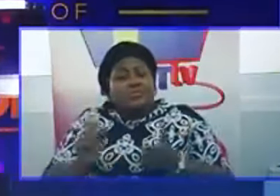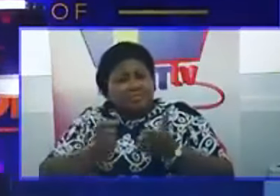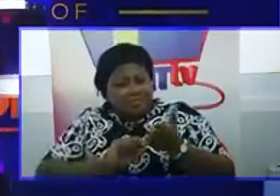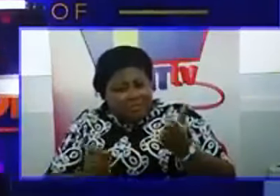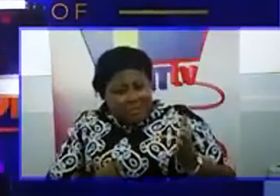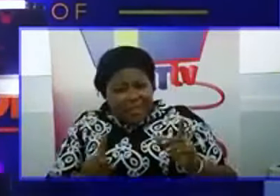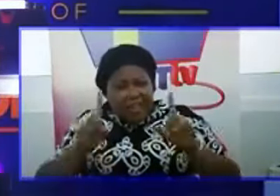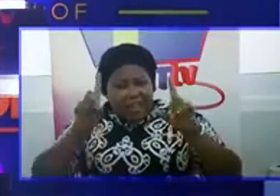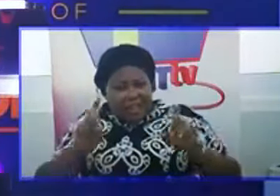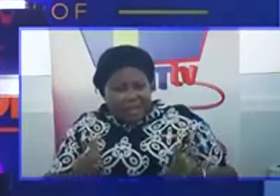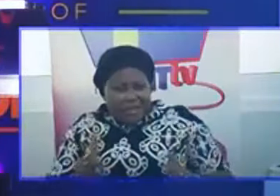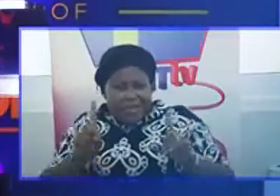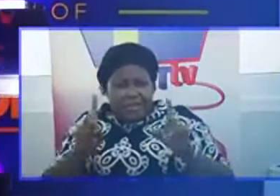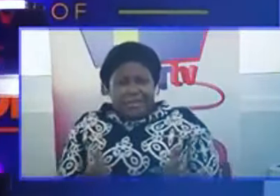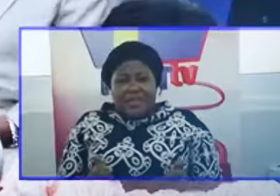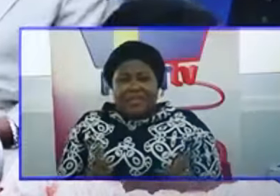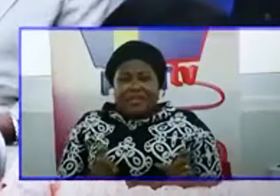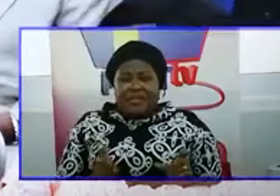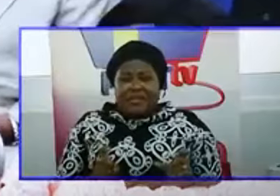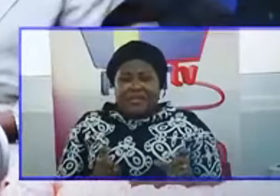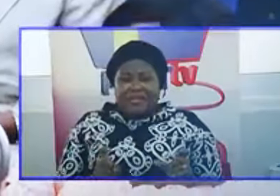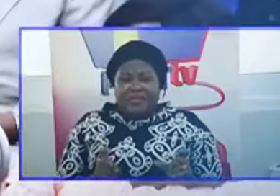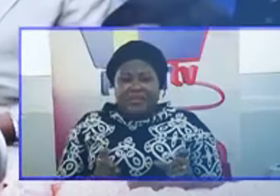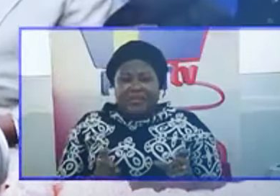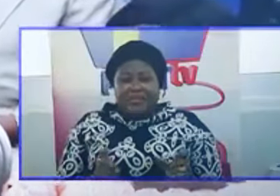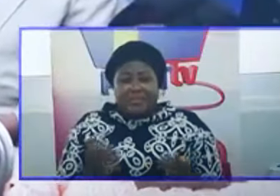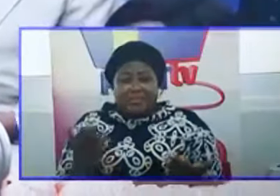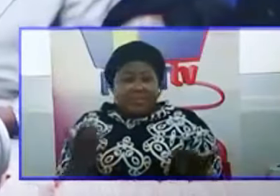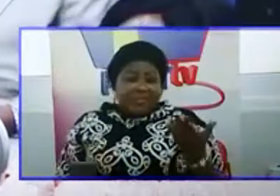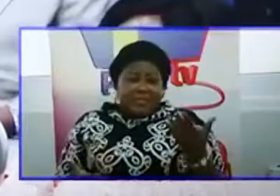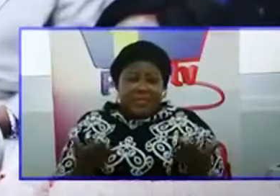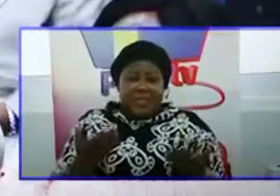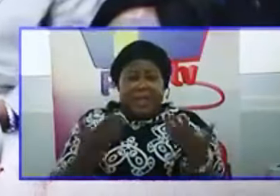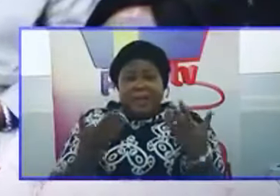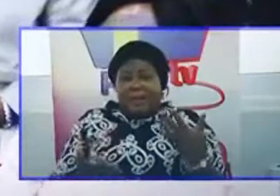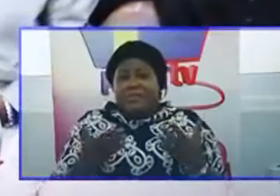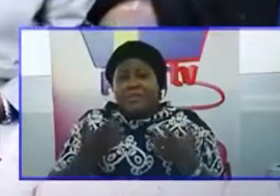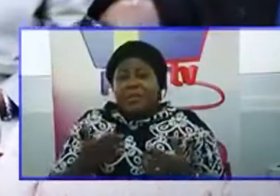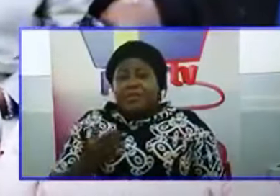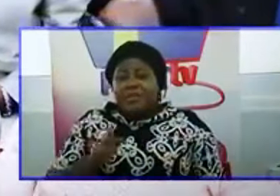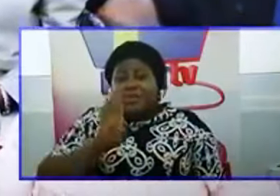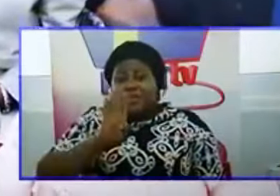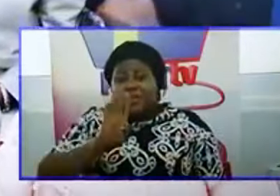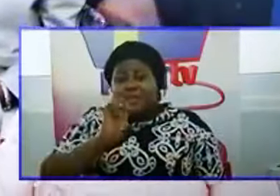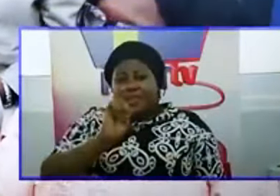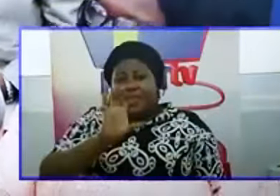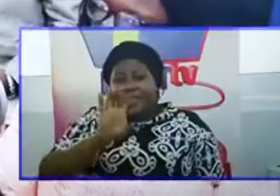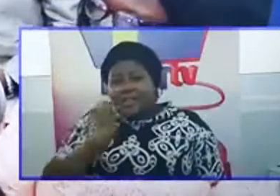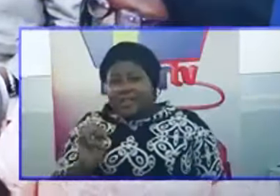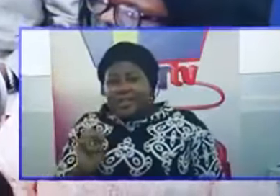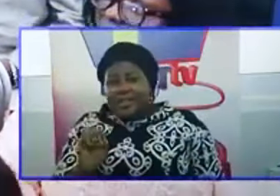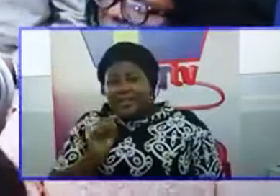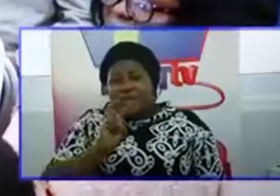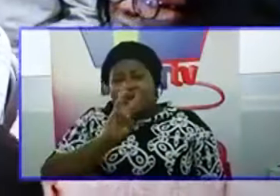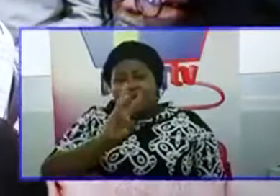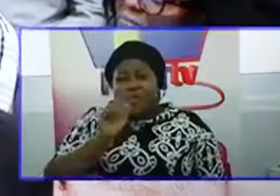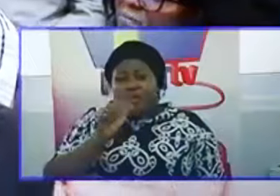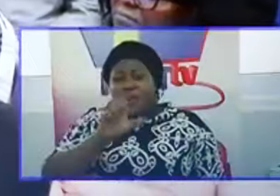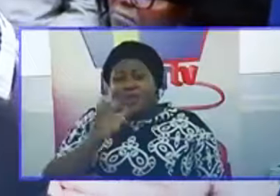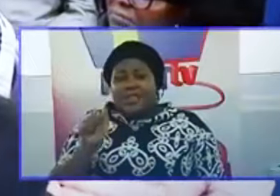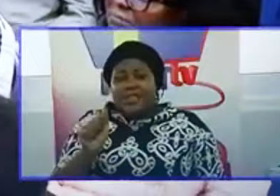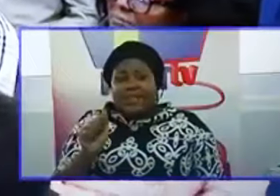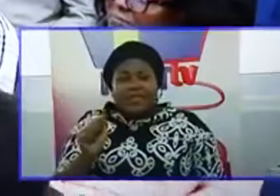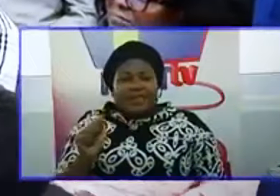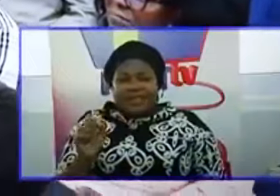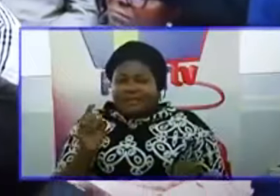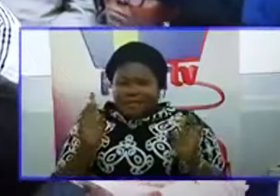paper. Let me go to, let's say, the WASI and BEC. That is where a lot of tension is.